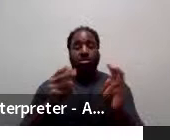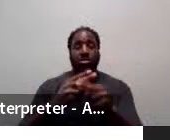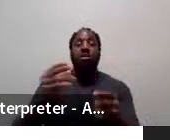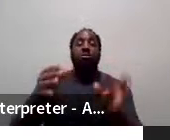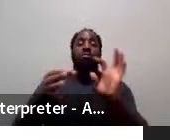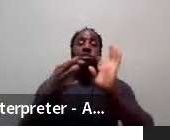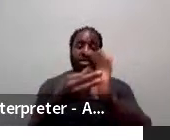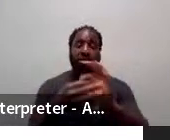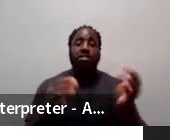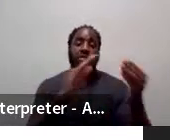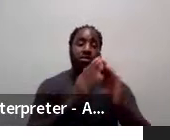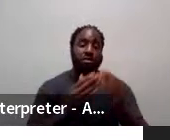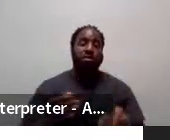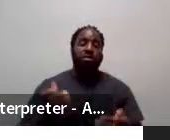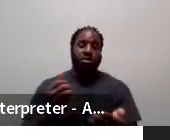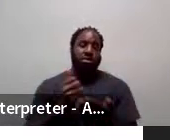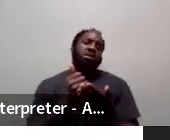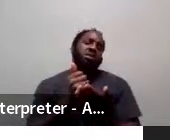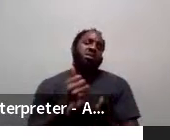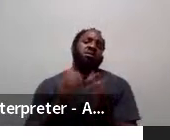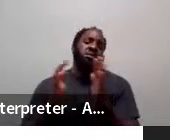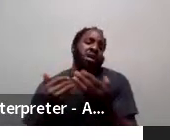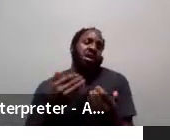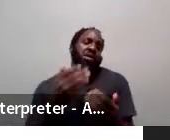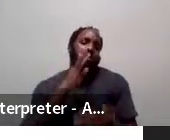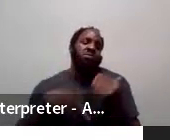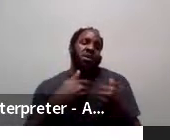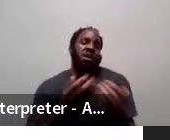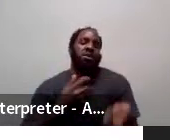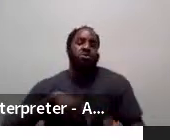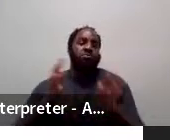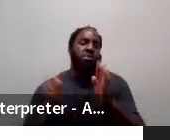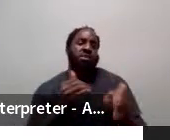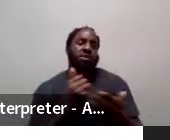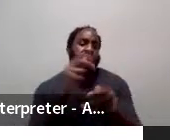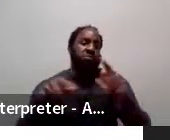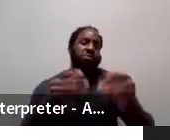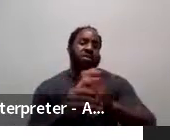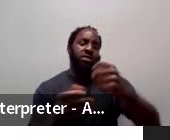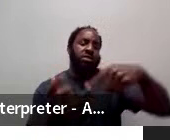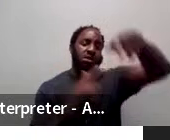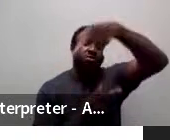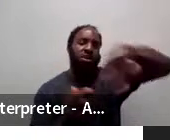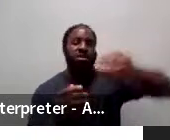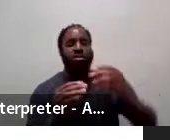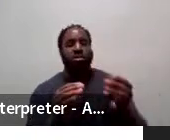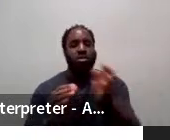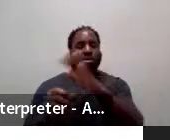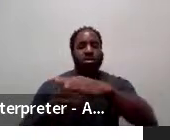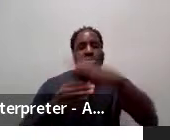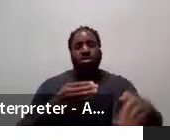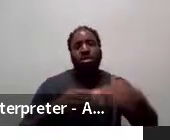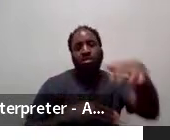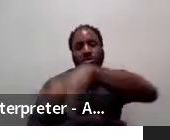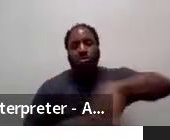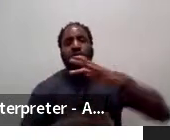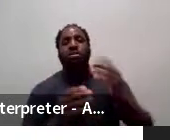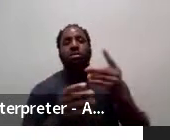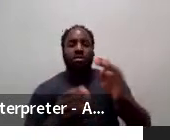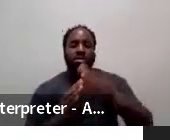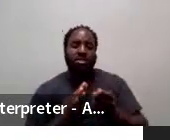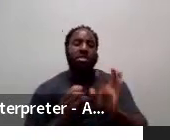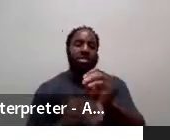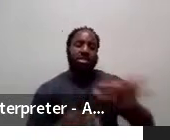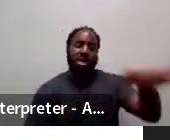plan to help people get around the neighborhood, the city, and the region. This can touch on everything from sidewalk connections to roadway improvements and many